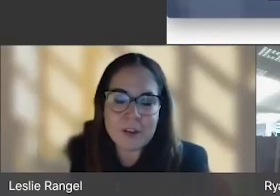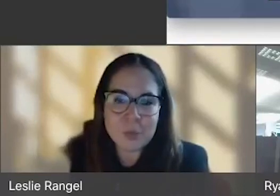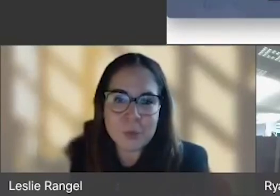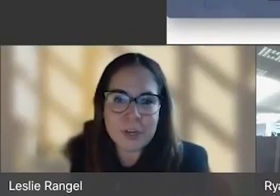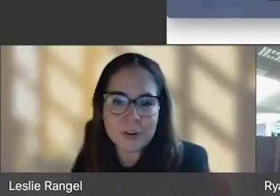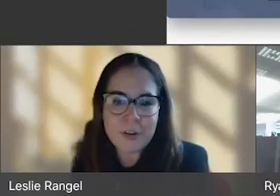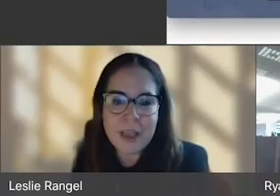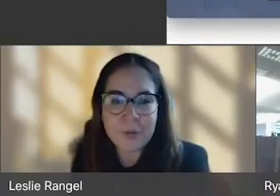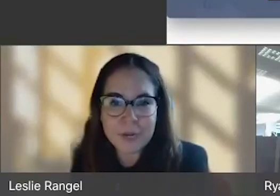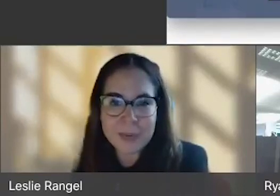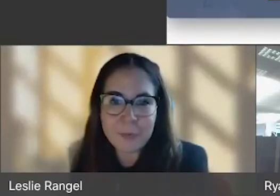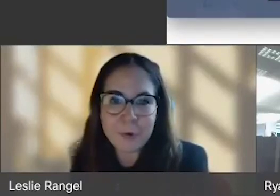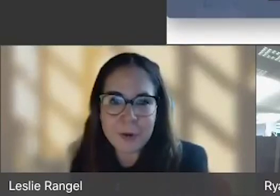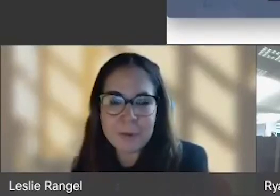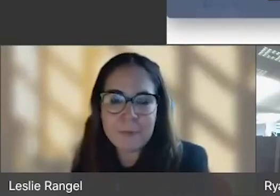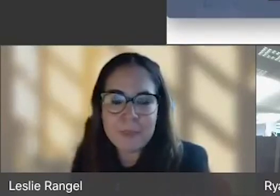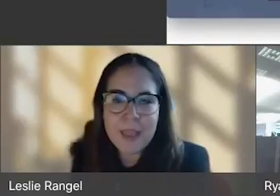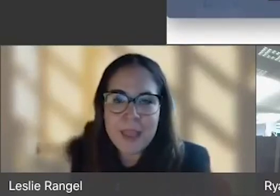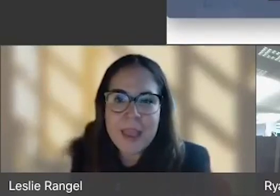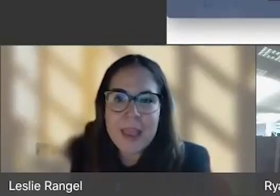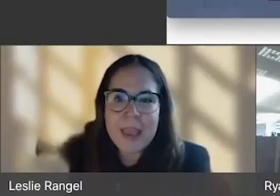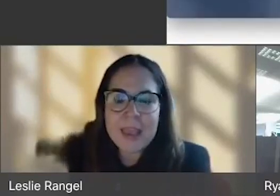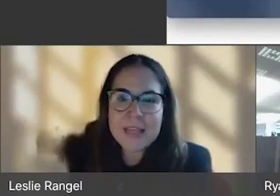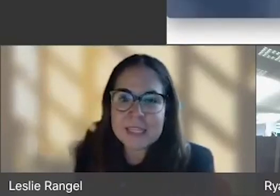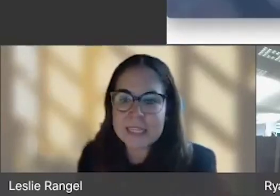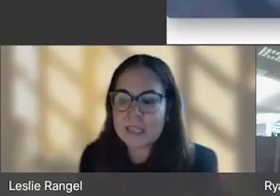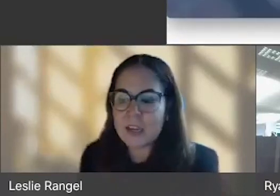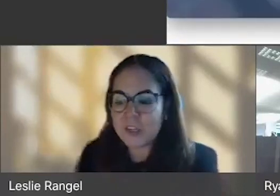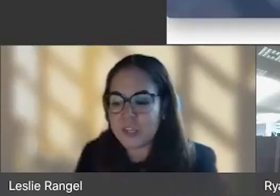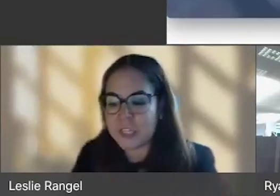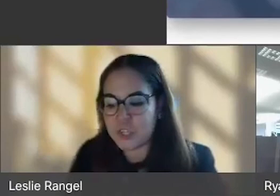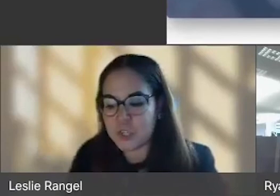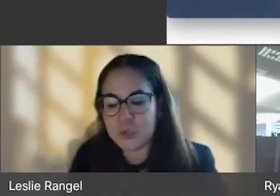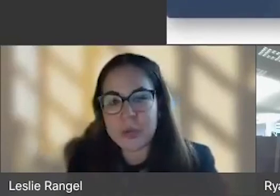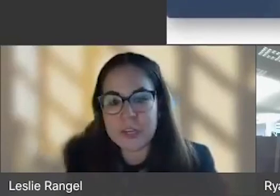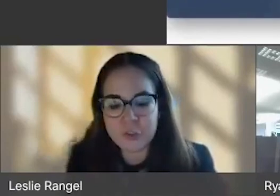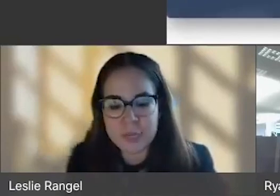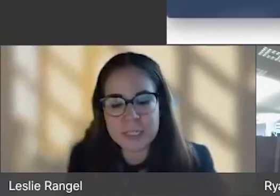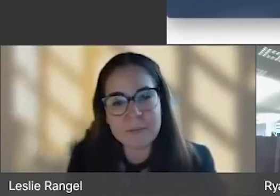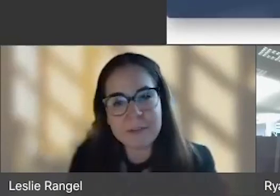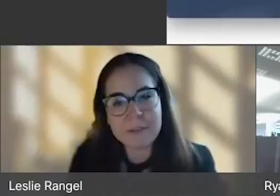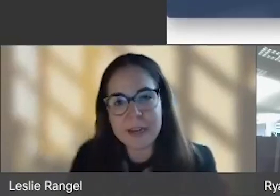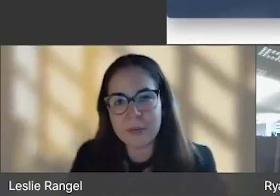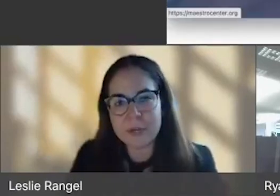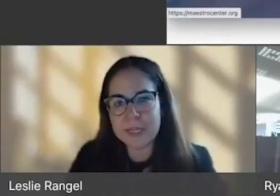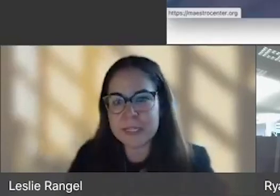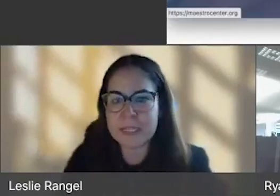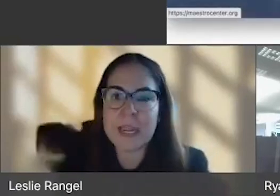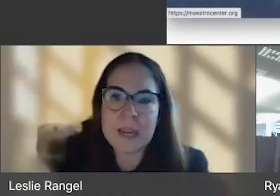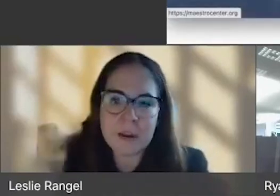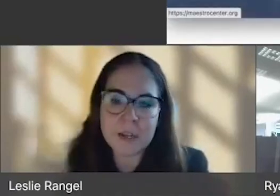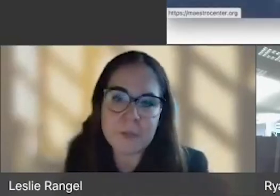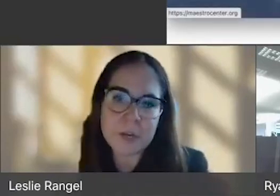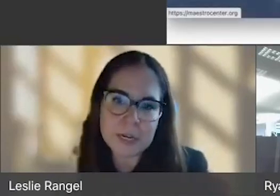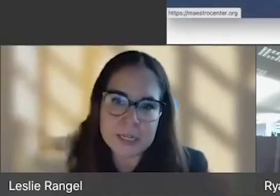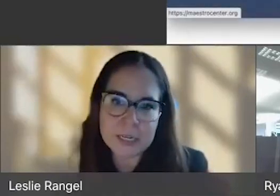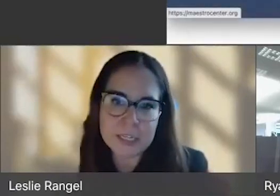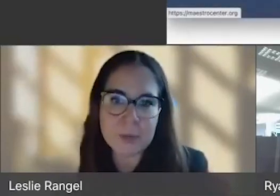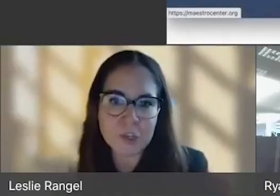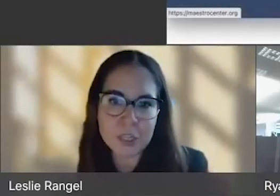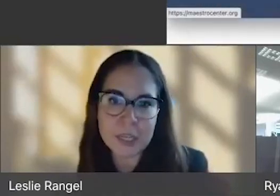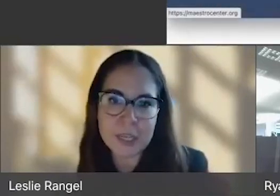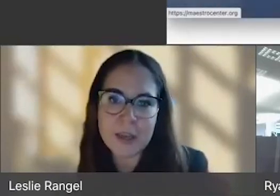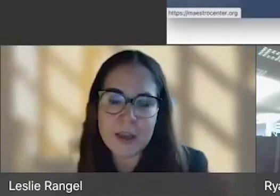Embracing Entrepreneurial Equity program. And this is largely to address some of the inequities in our communities,